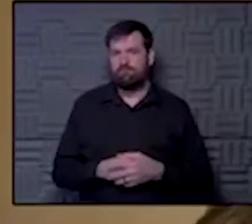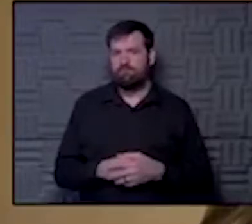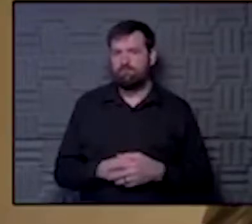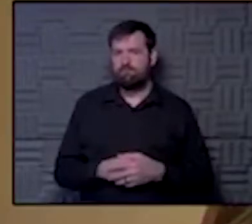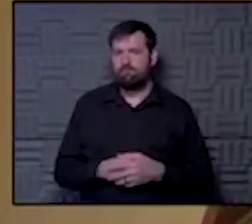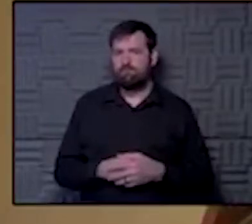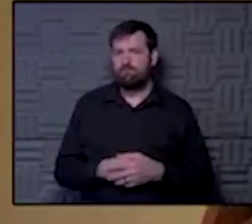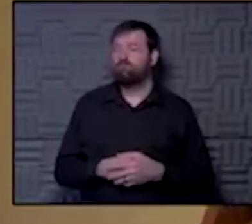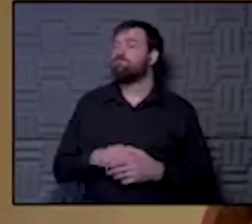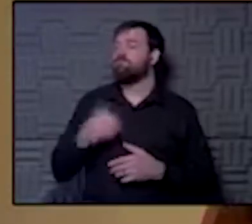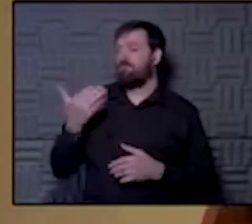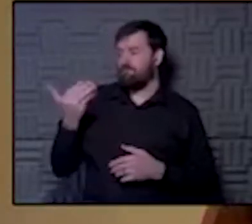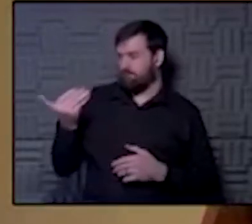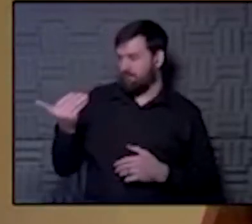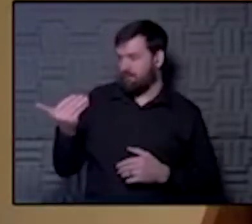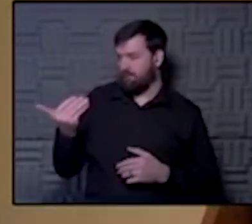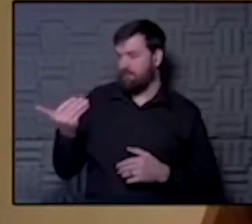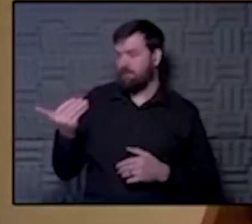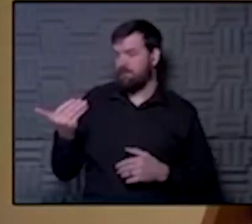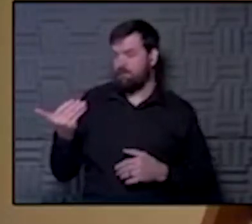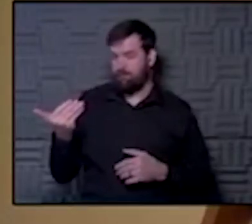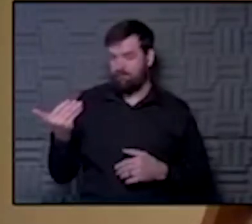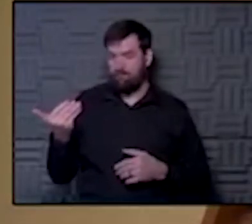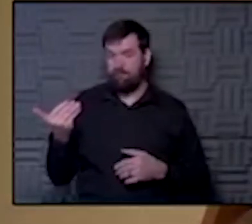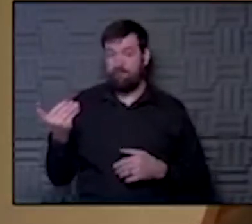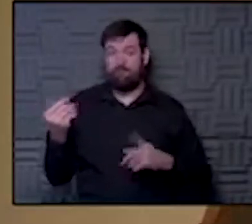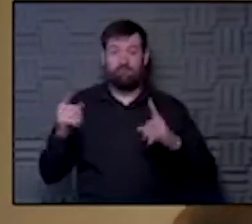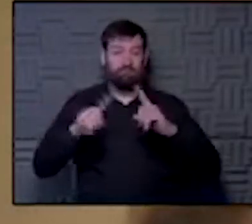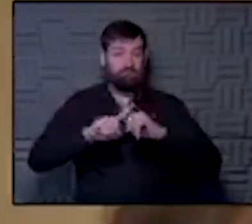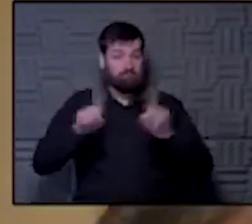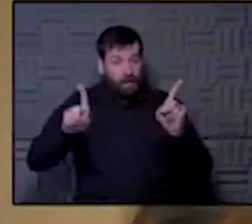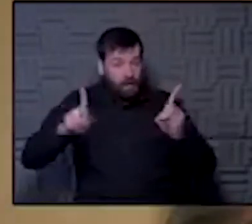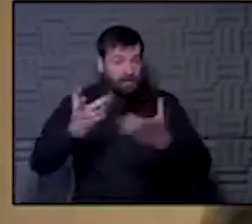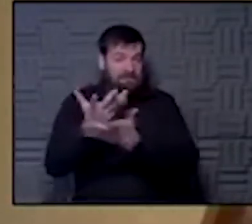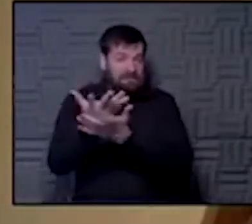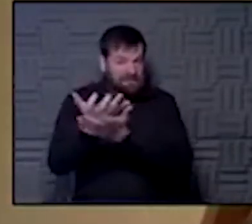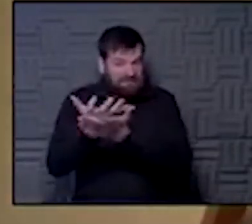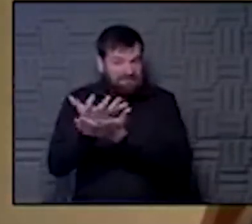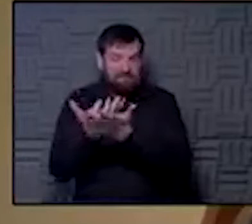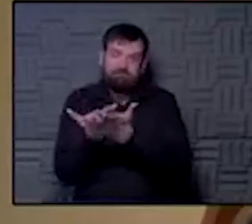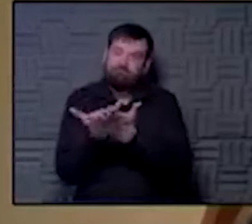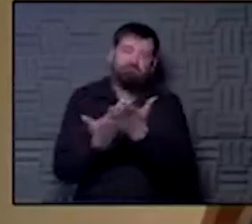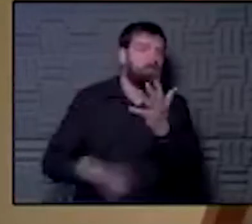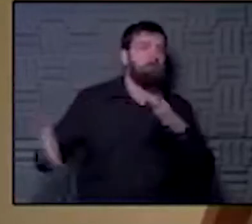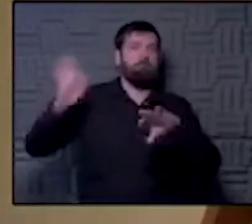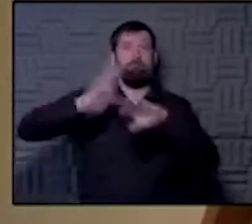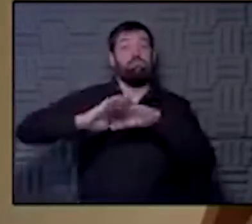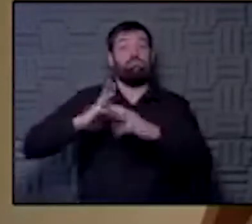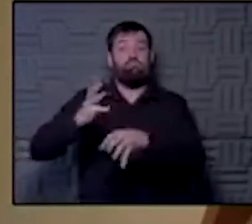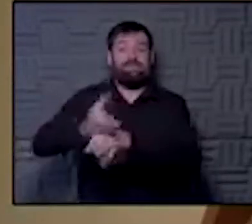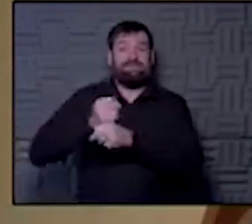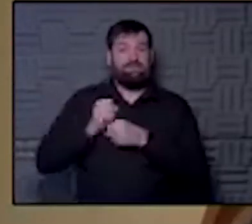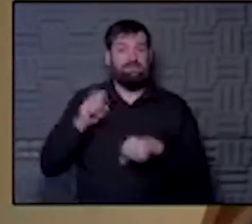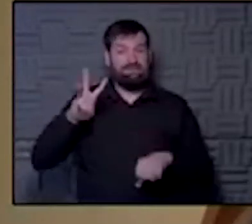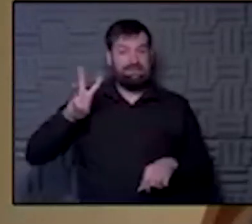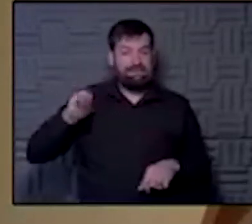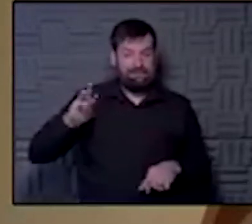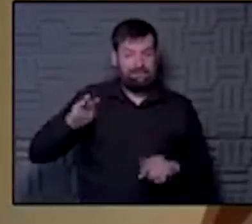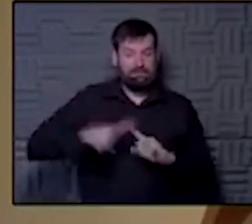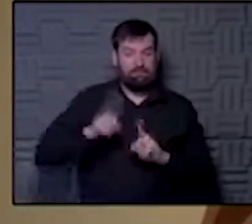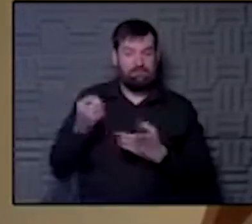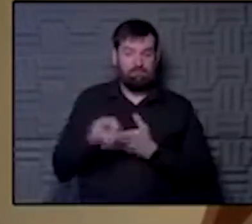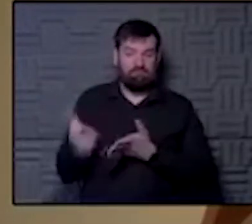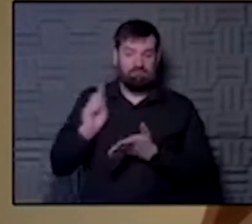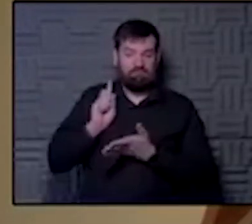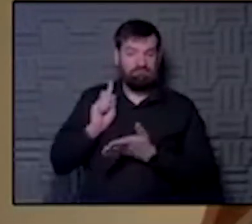We have done 15, but the demand is definitely getting greater. So we originally received 60 vials, but in the last week or so,